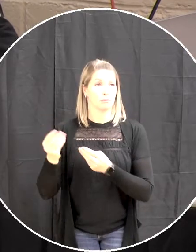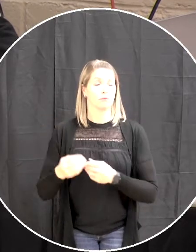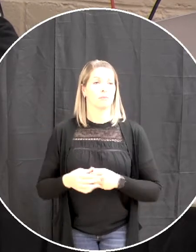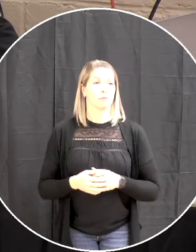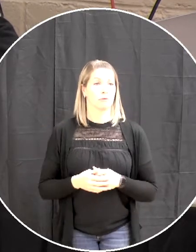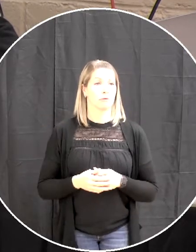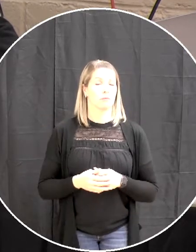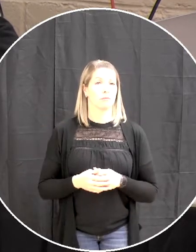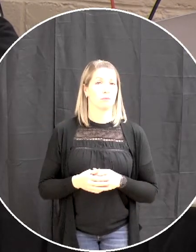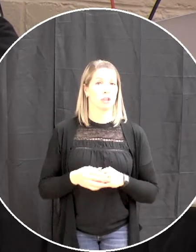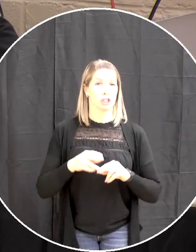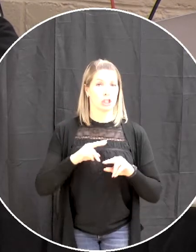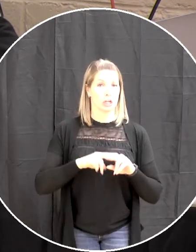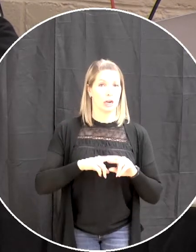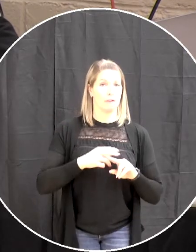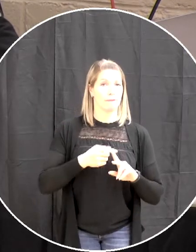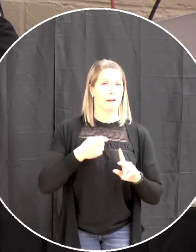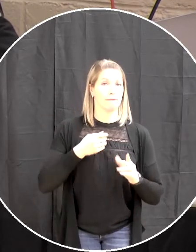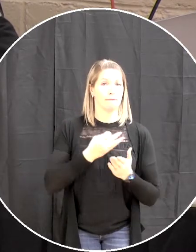Finance Committee.